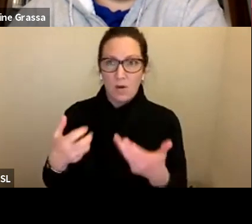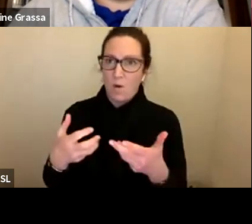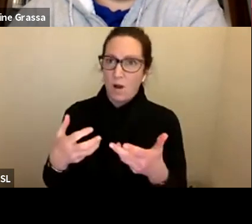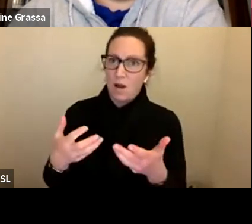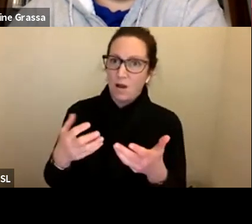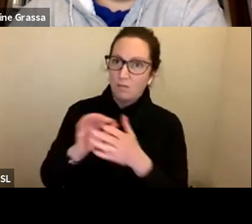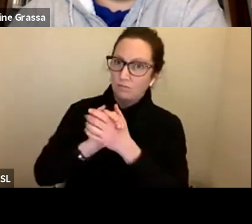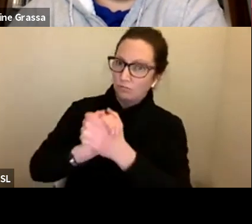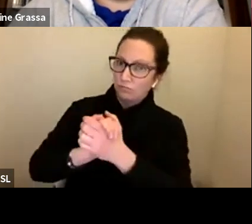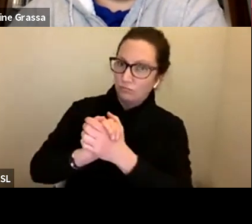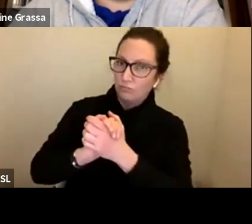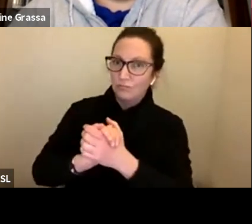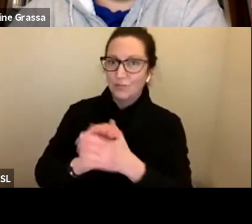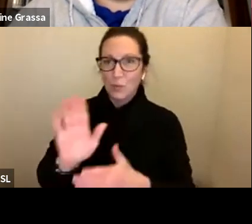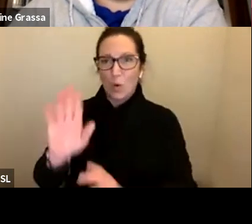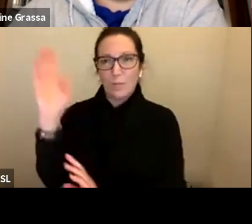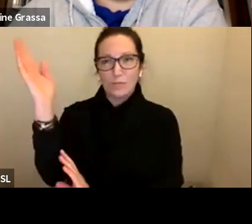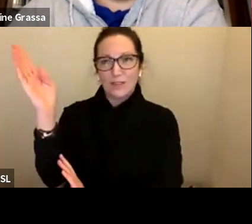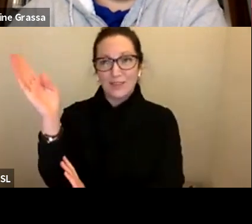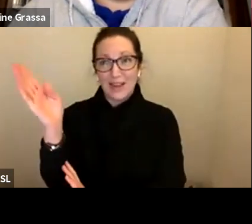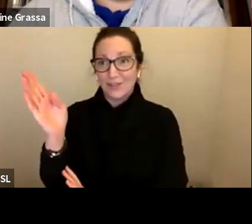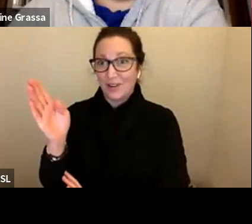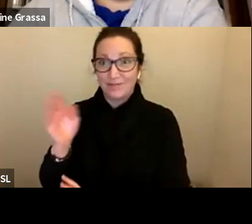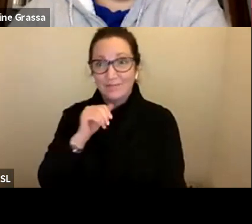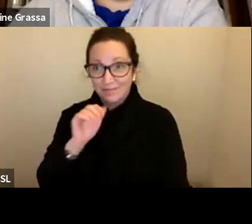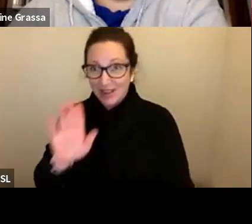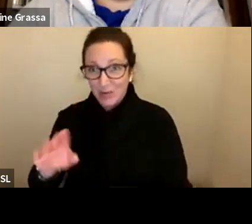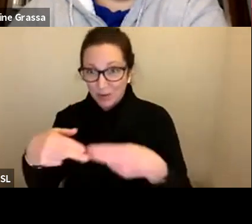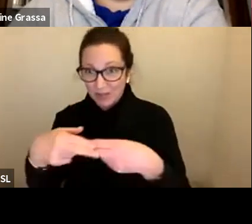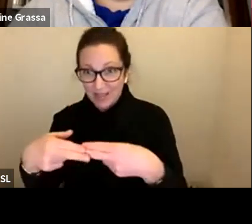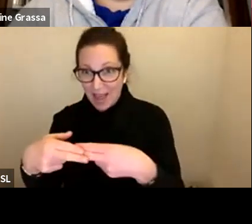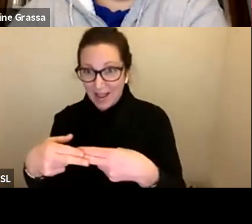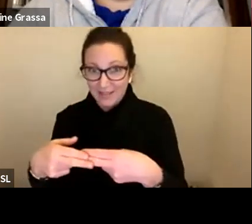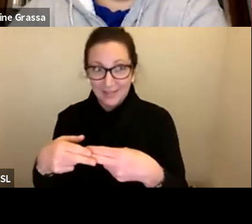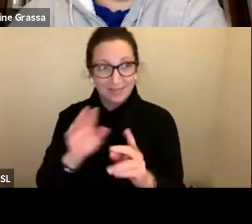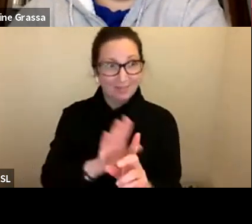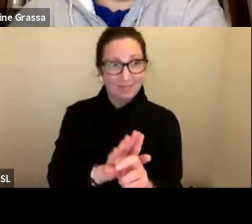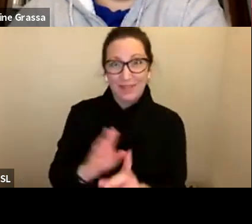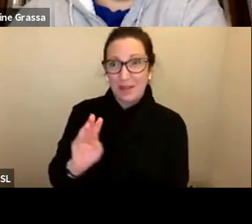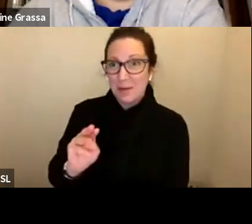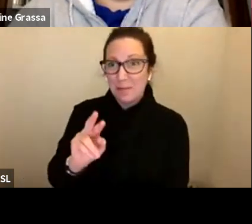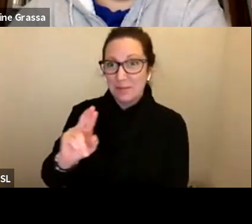Mr. Krager's slides. You did an outstanding job. Thank you.